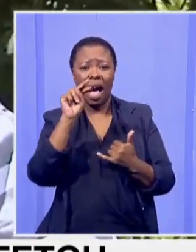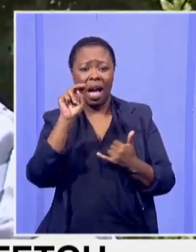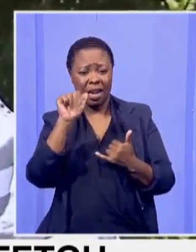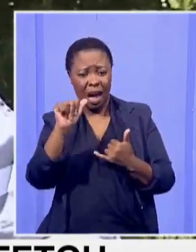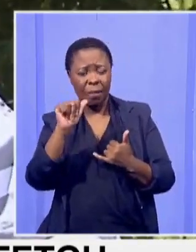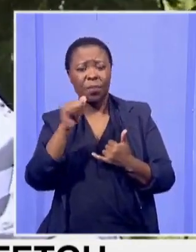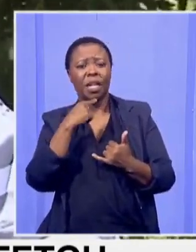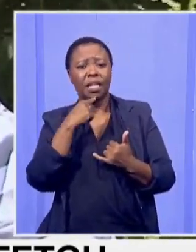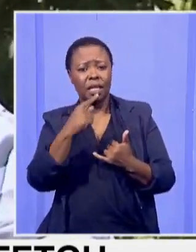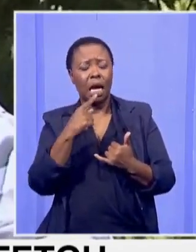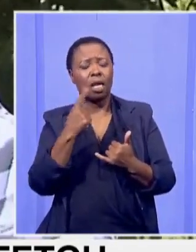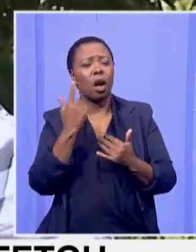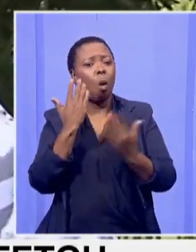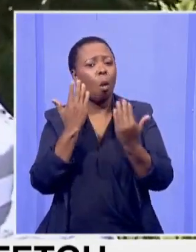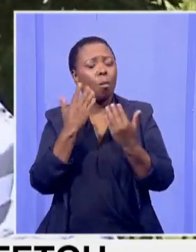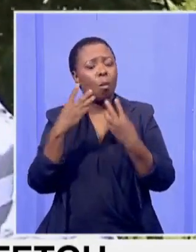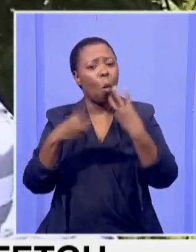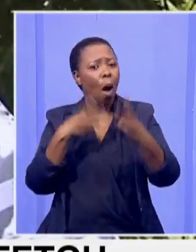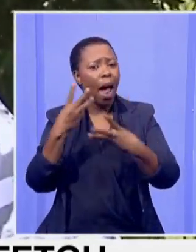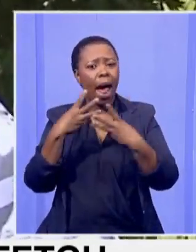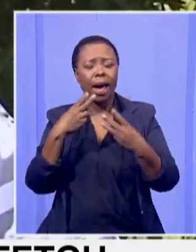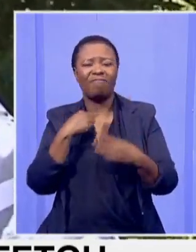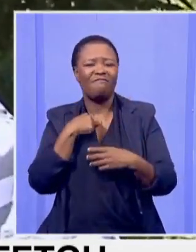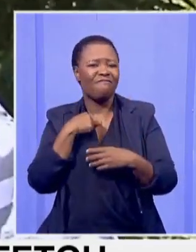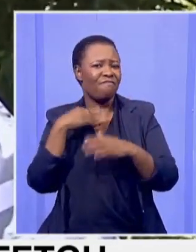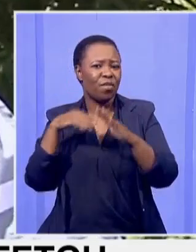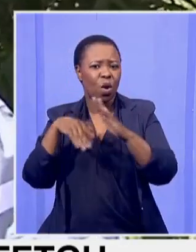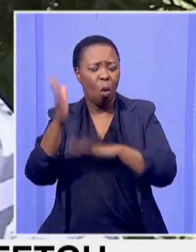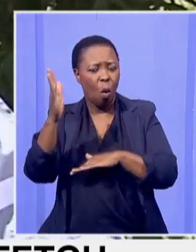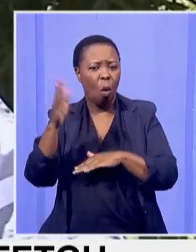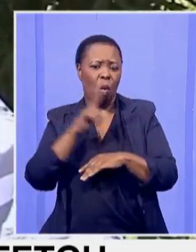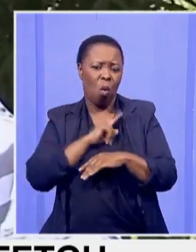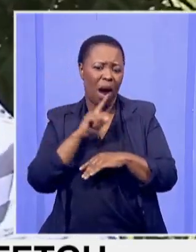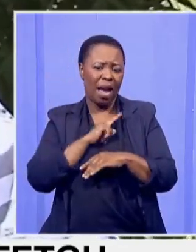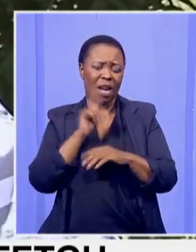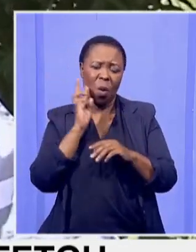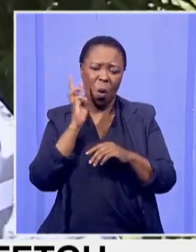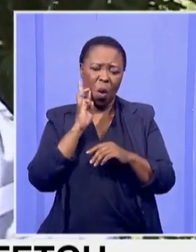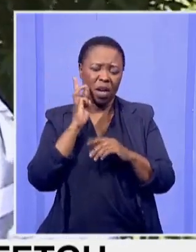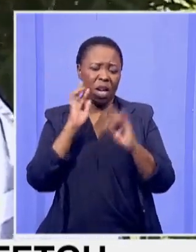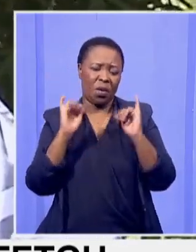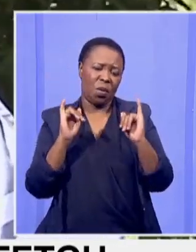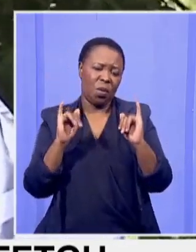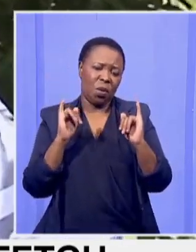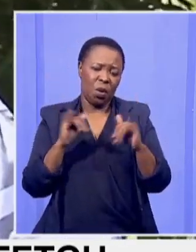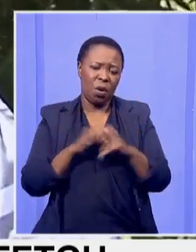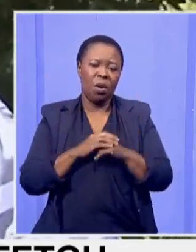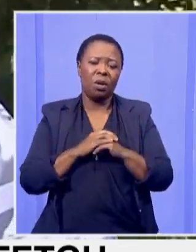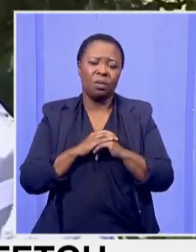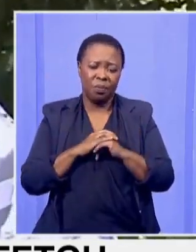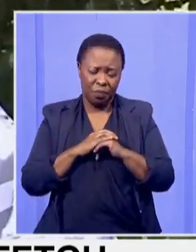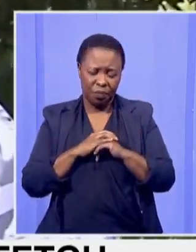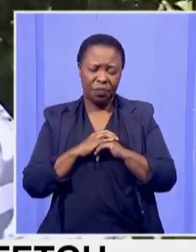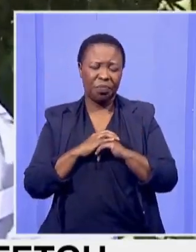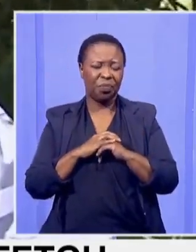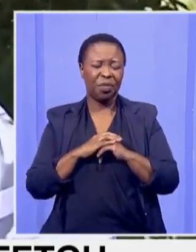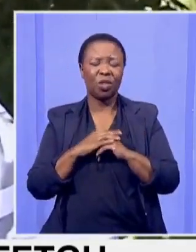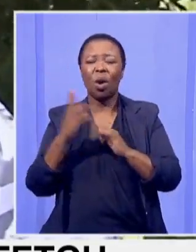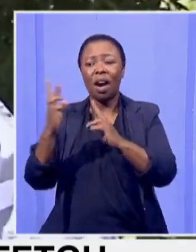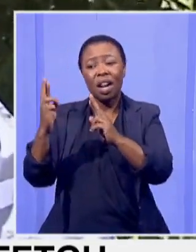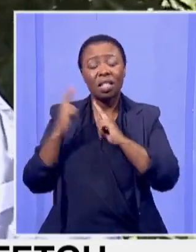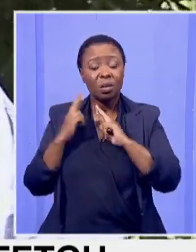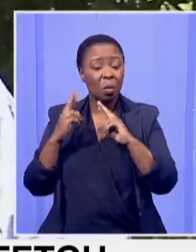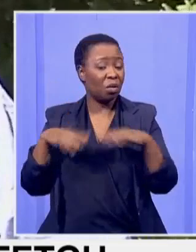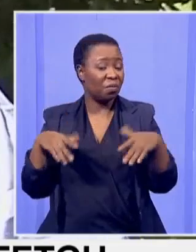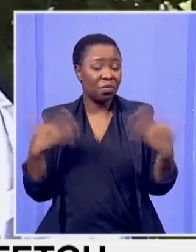to work, and the issue of water, it's really frustrating, and they have not been receiving any response, or rather answers